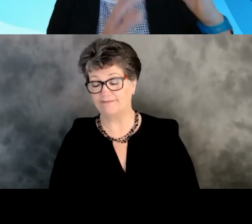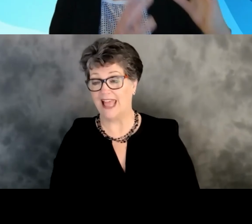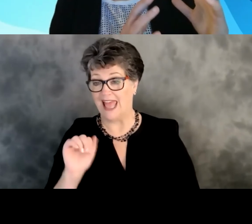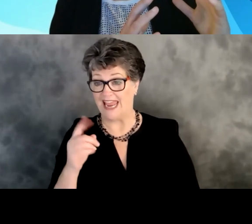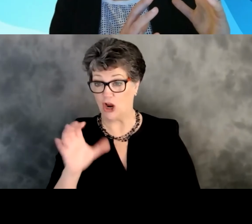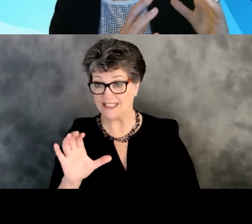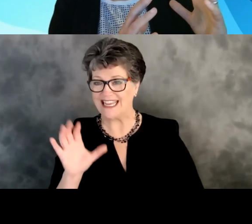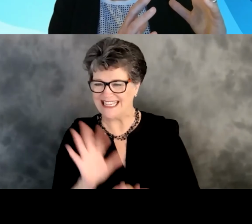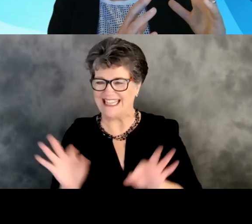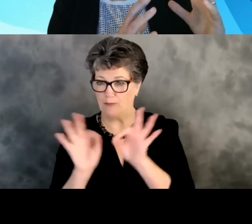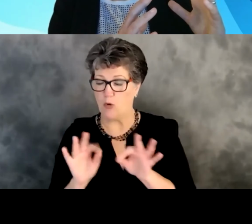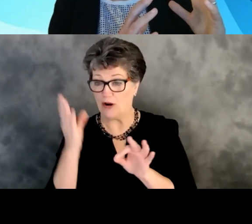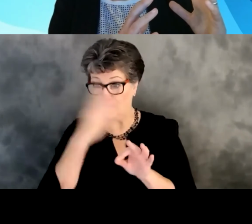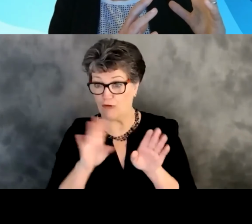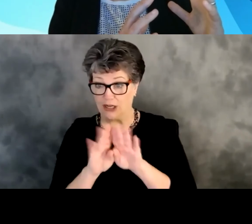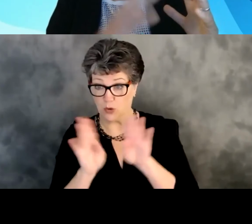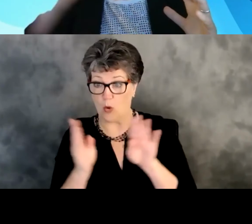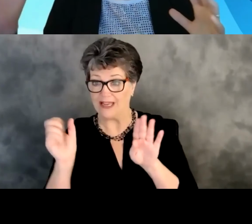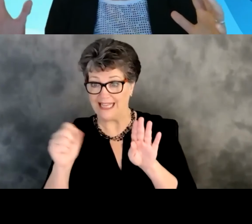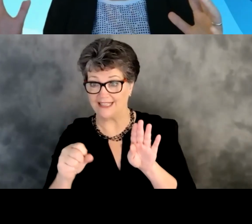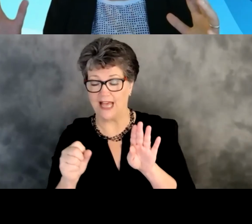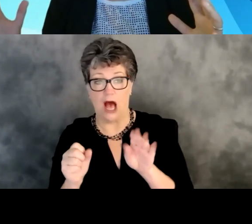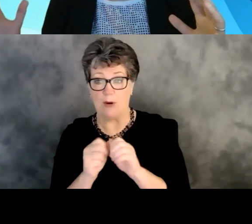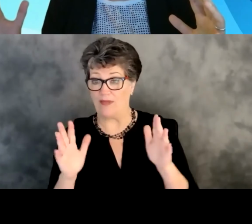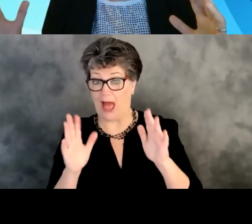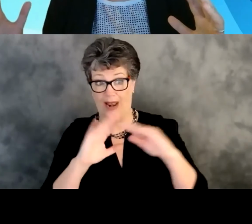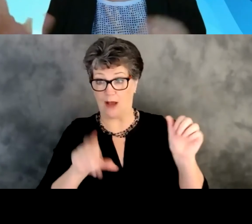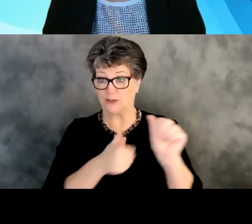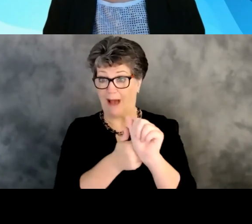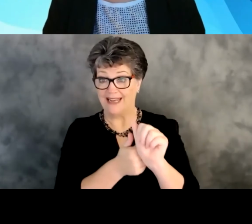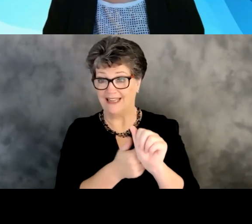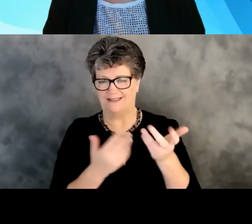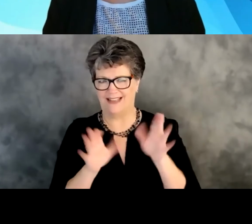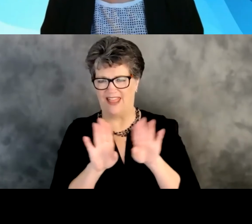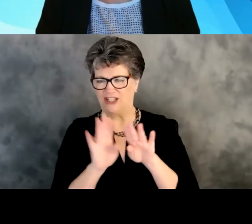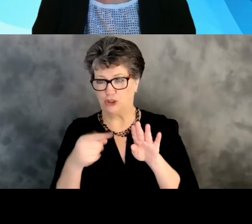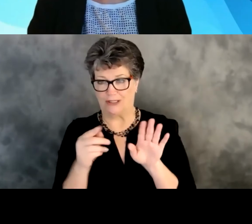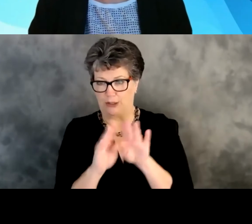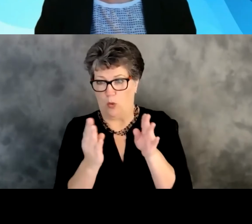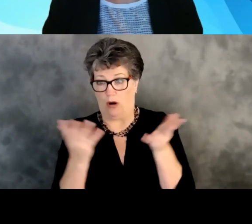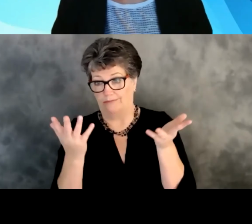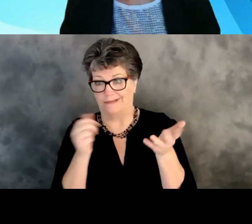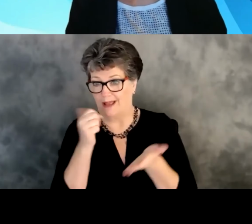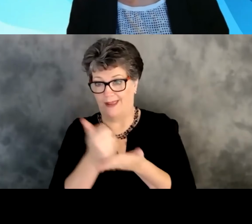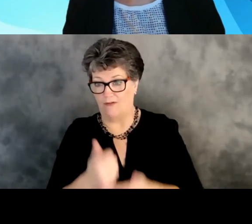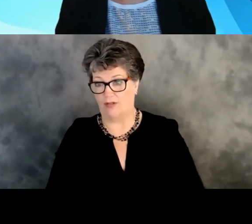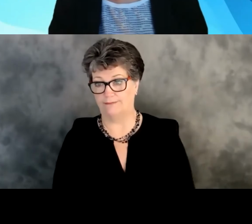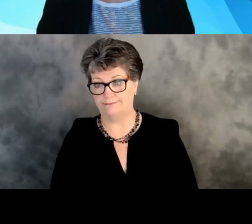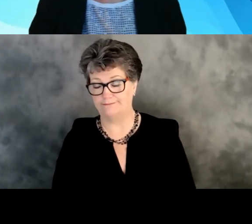ADRC is the important front door, but again, front door without a house behind it is not that helpful.